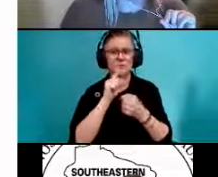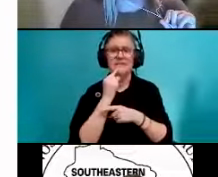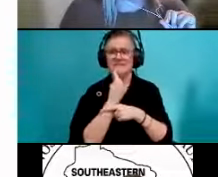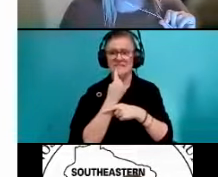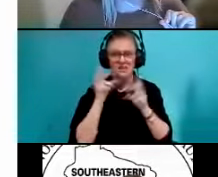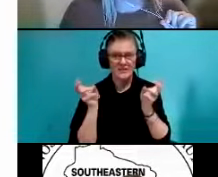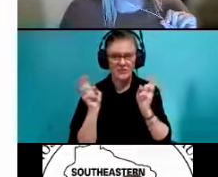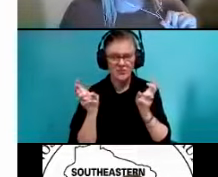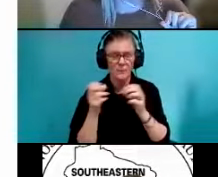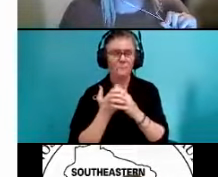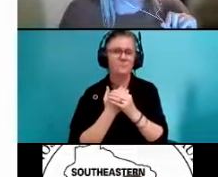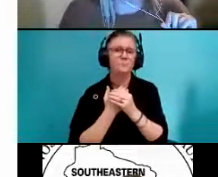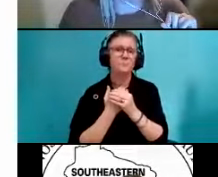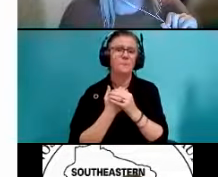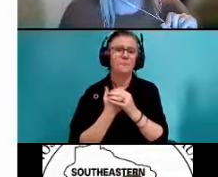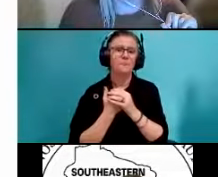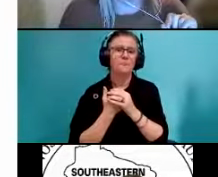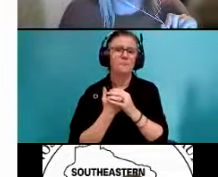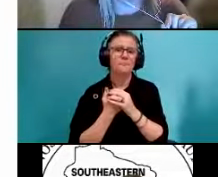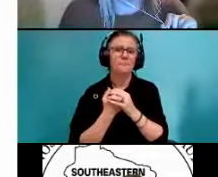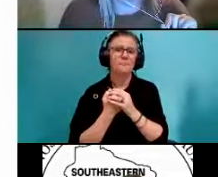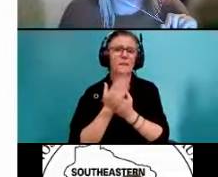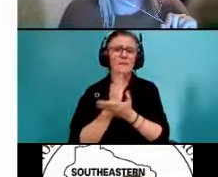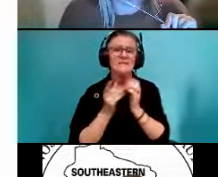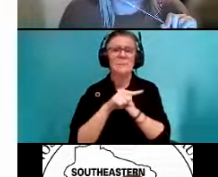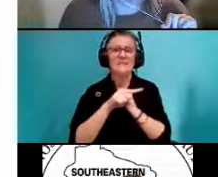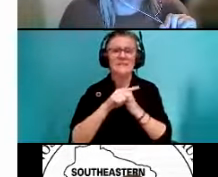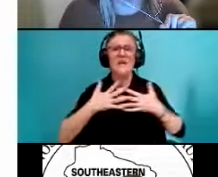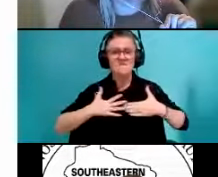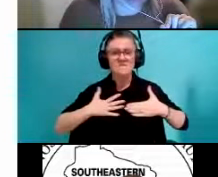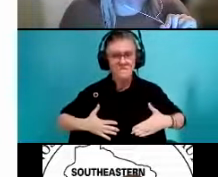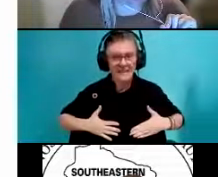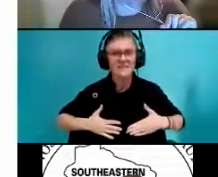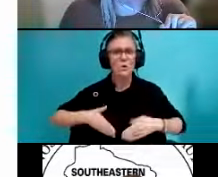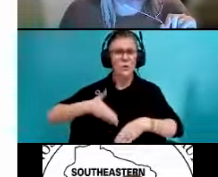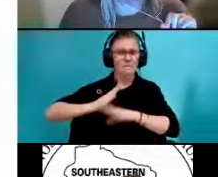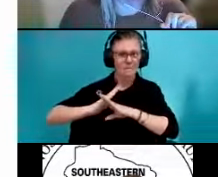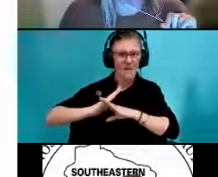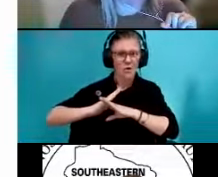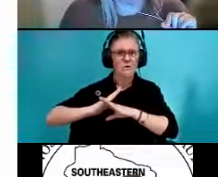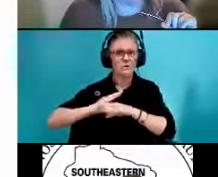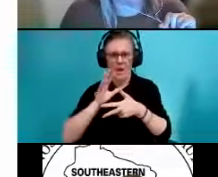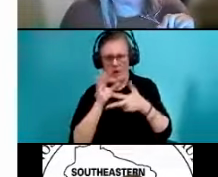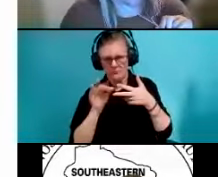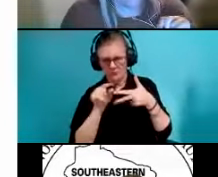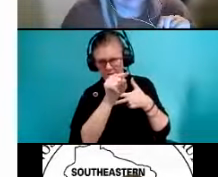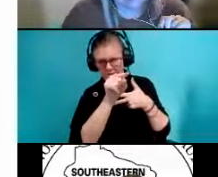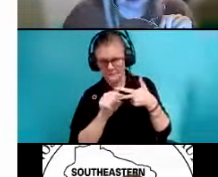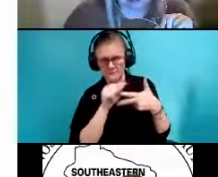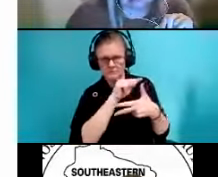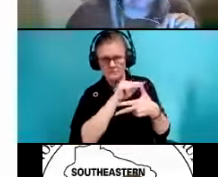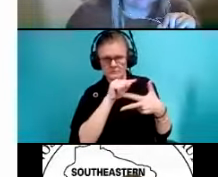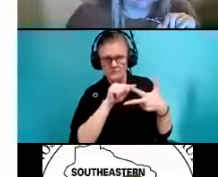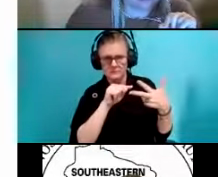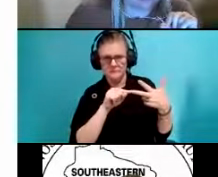issue. And so some of these physical barriers that could be looked at are shown here.